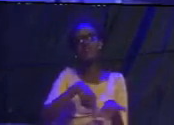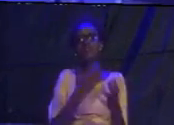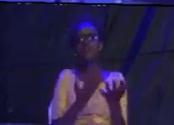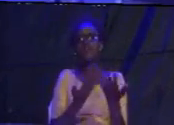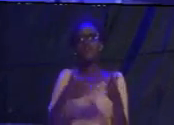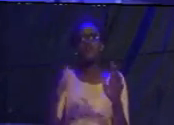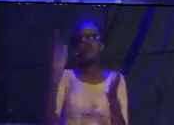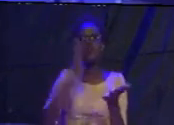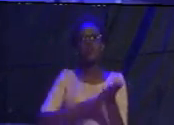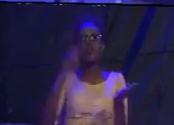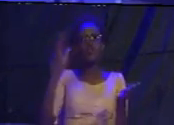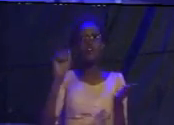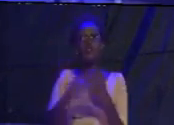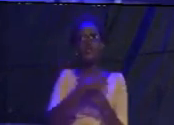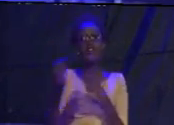waiting.